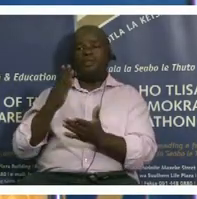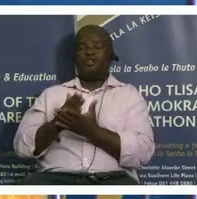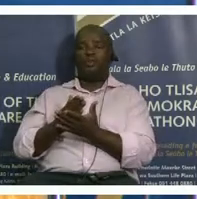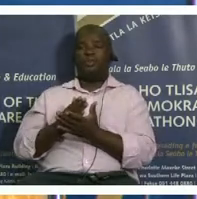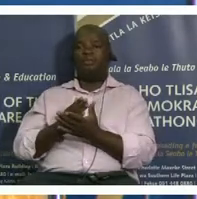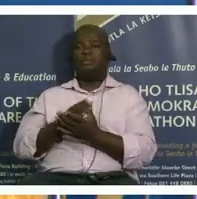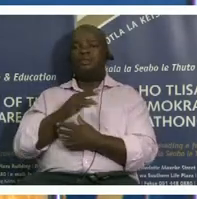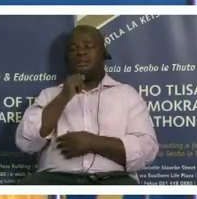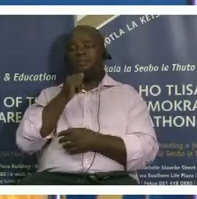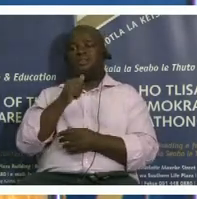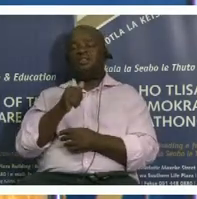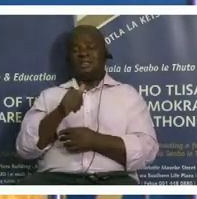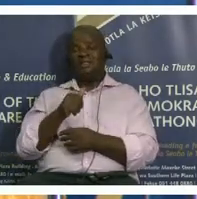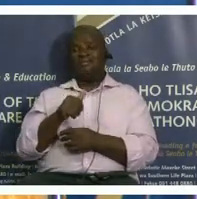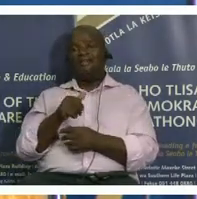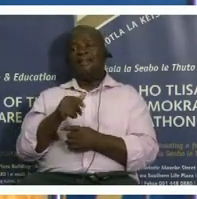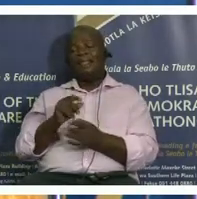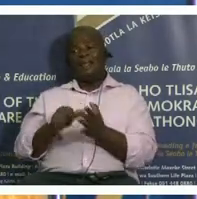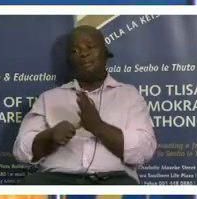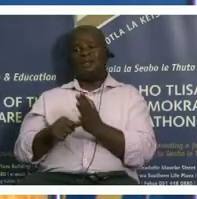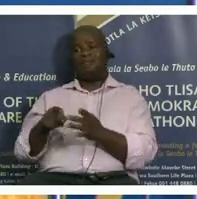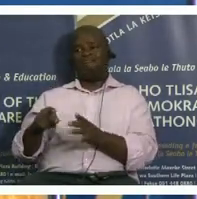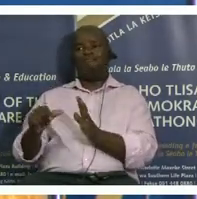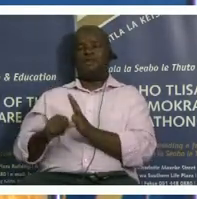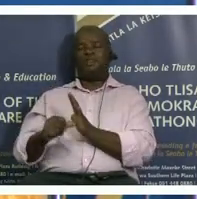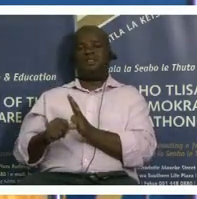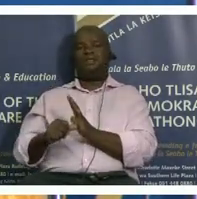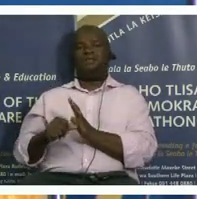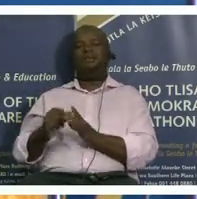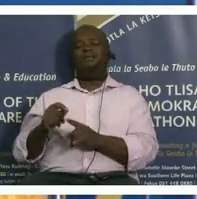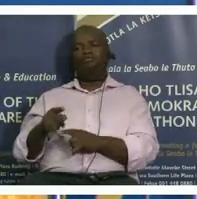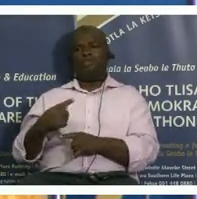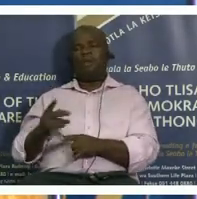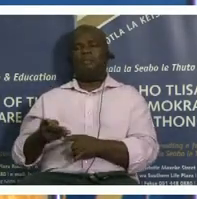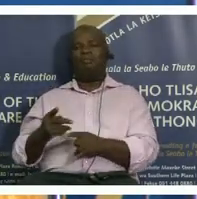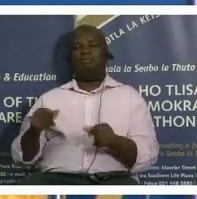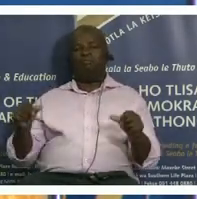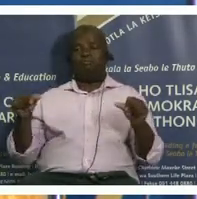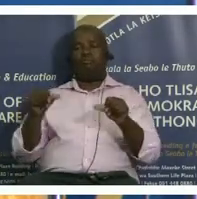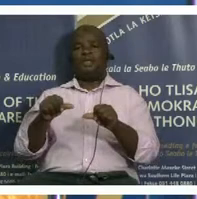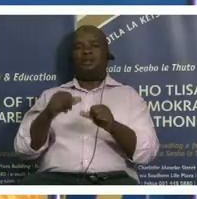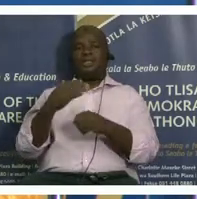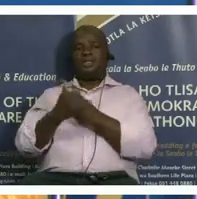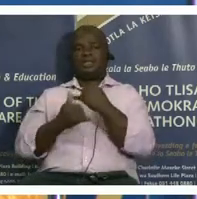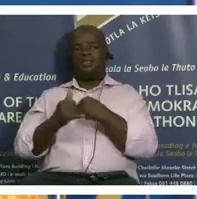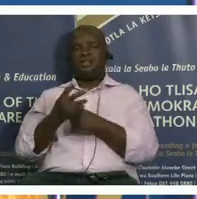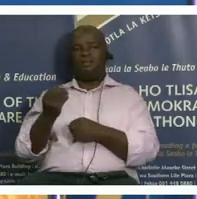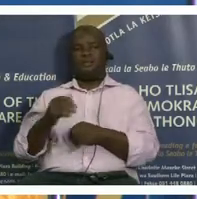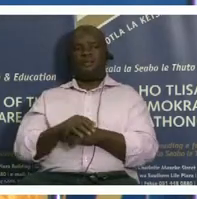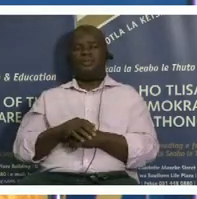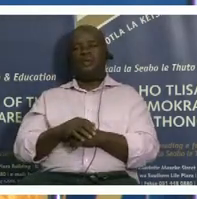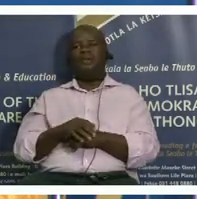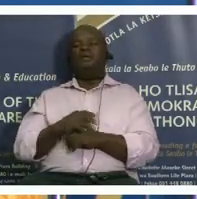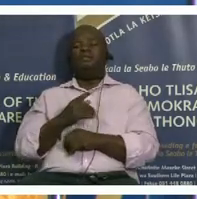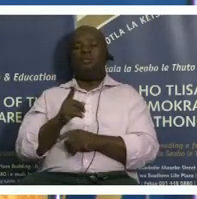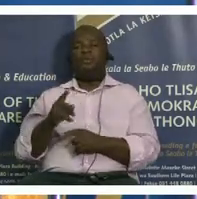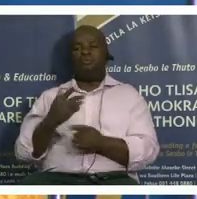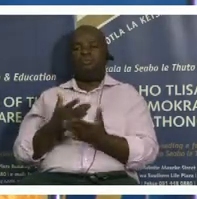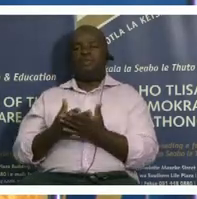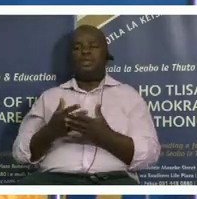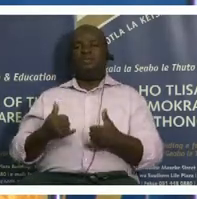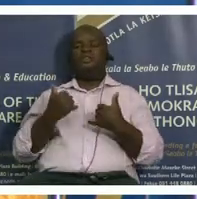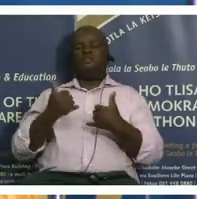Le ha ile a bohlokwa re tlamehile go tisetsa seriti sa batho ba rona hore ba fumane mofuthu